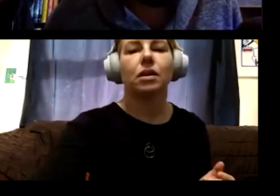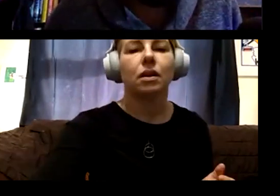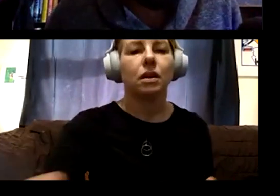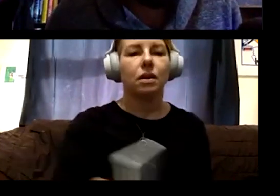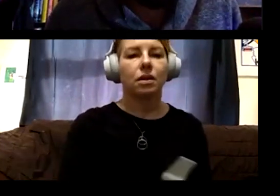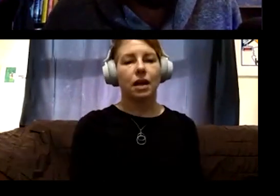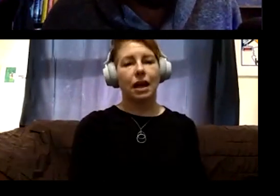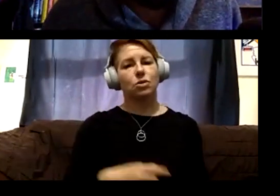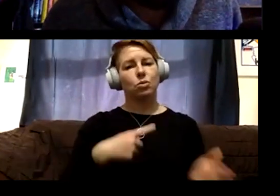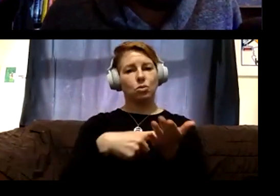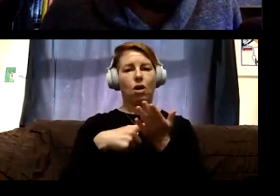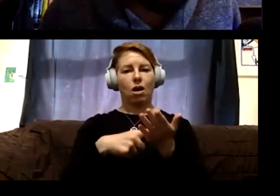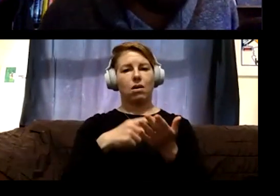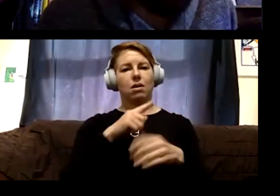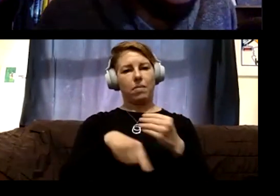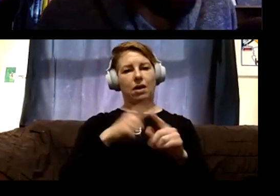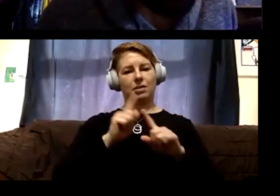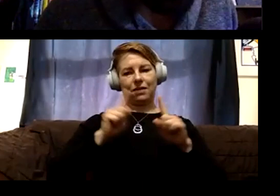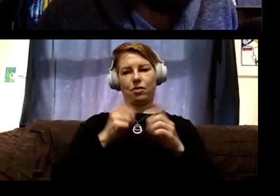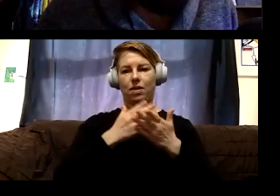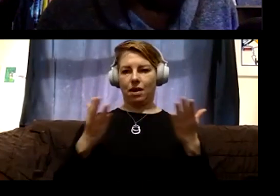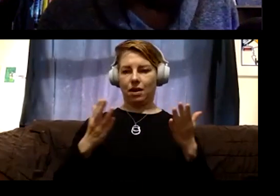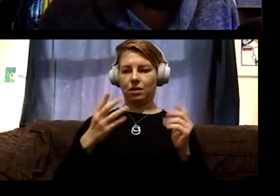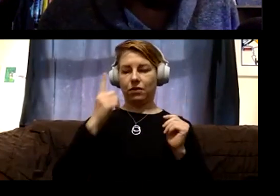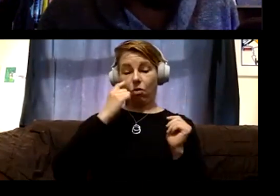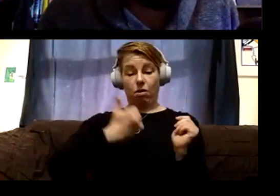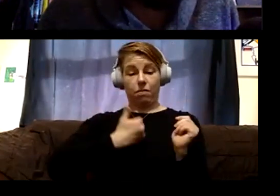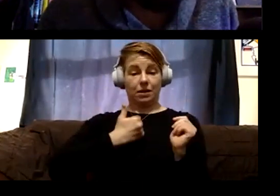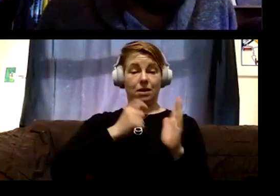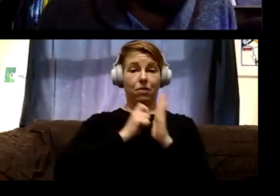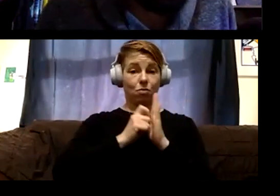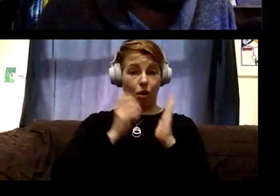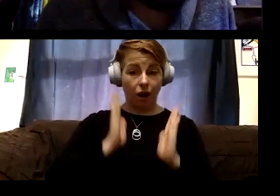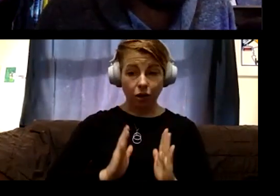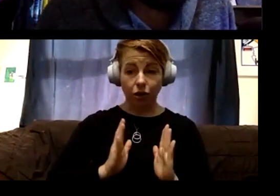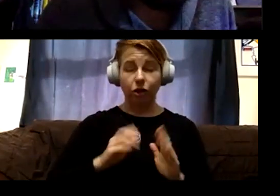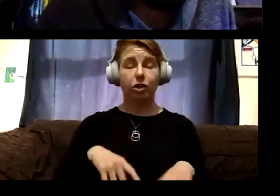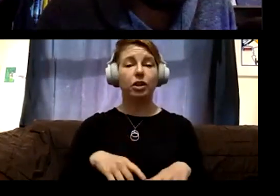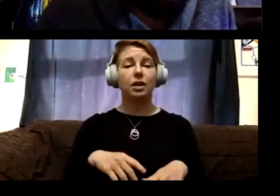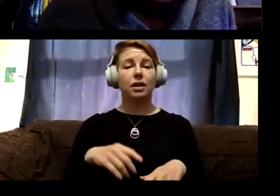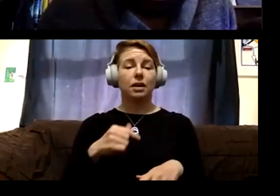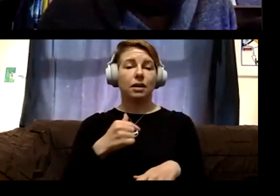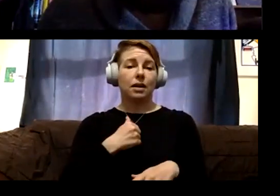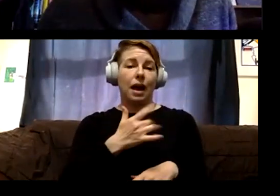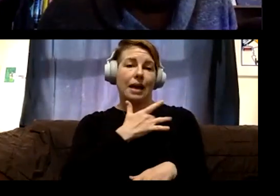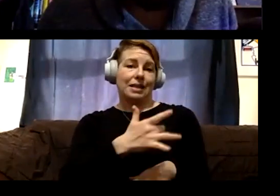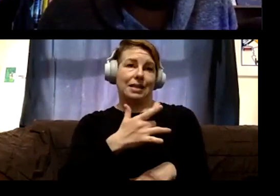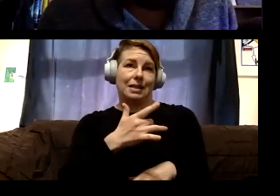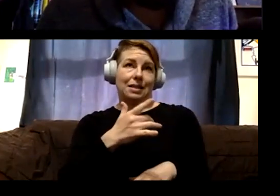some matters that, as a writer, as somebody who traffics in